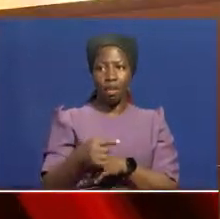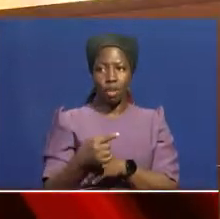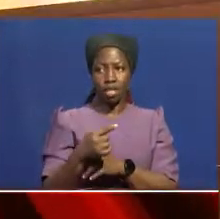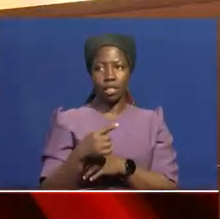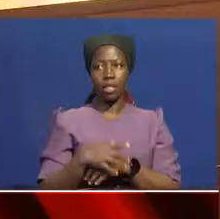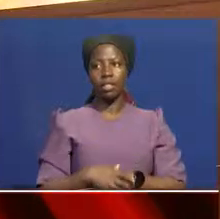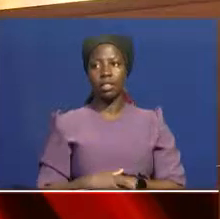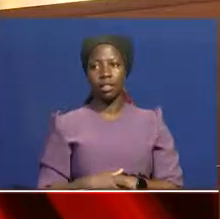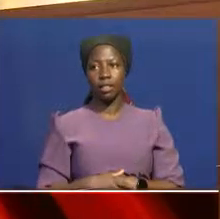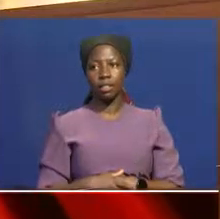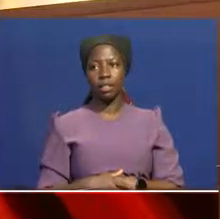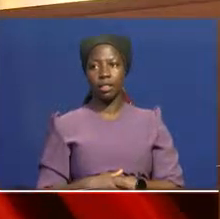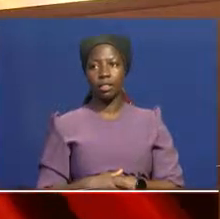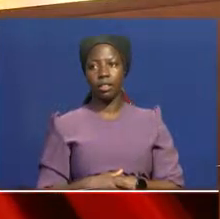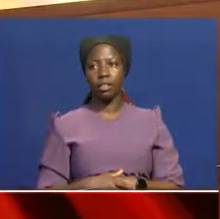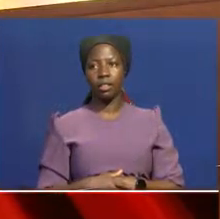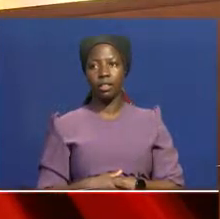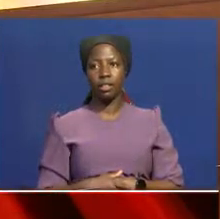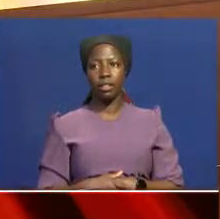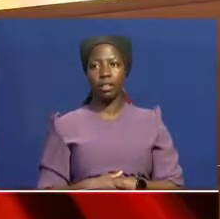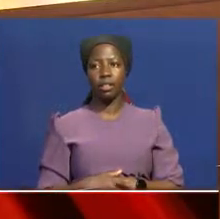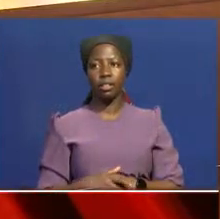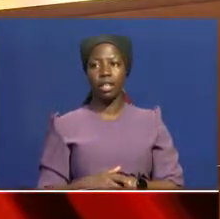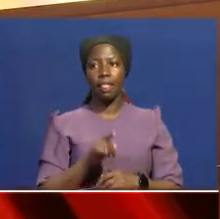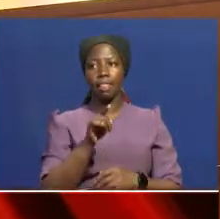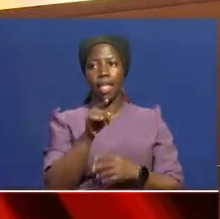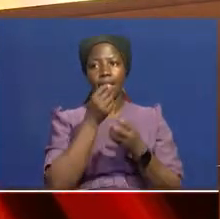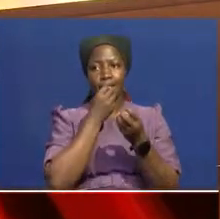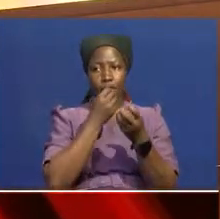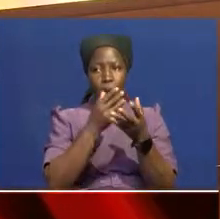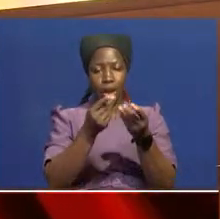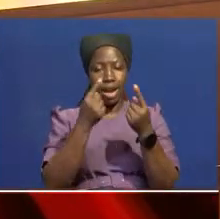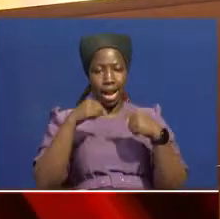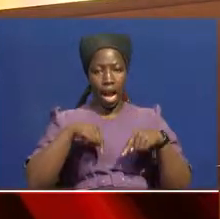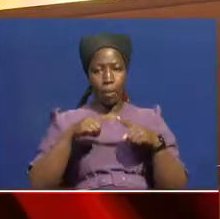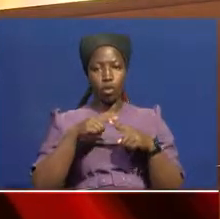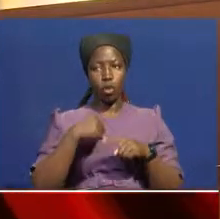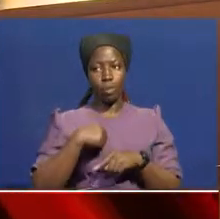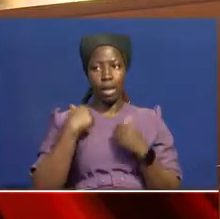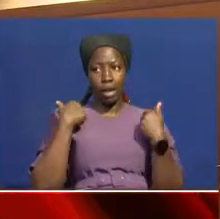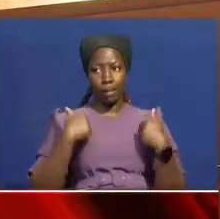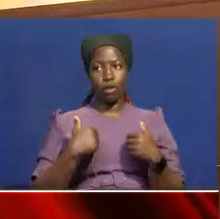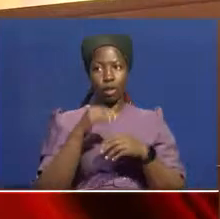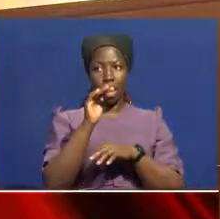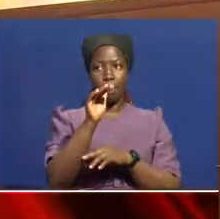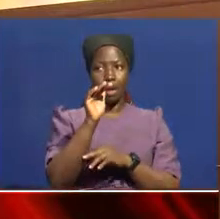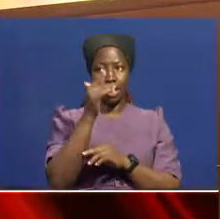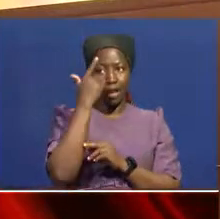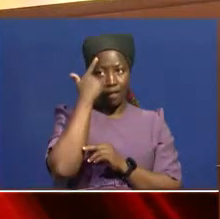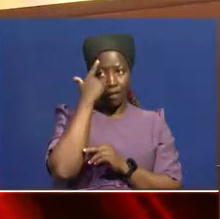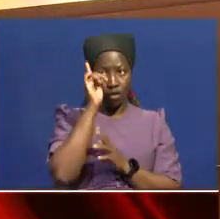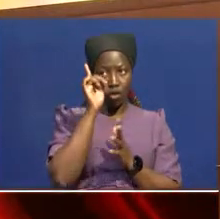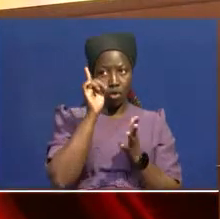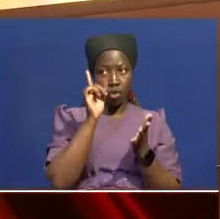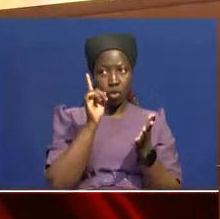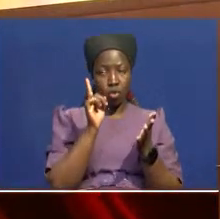pardon. Now this information has come to me and I'm asking for leniency.